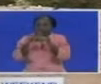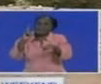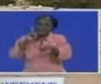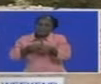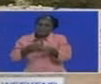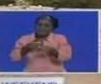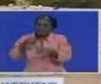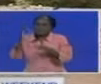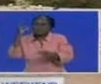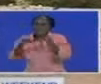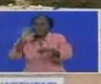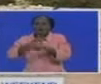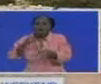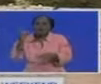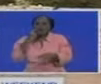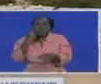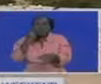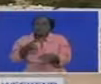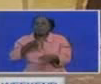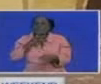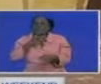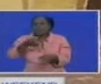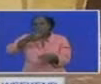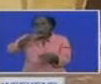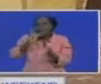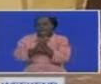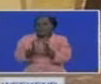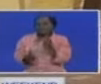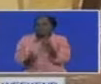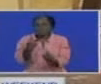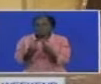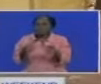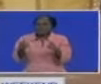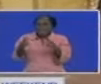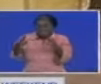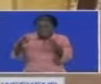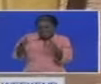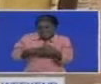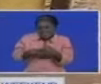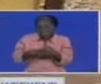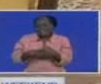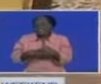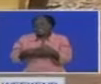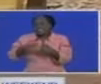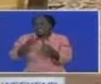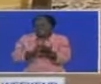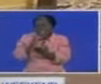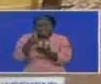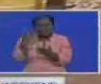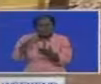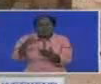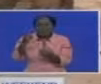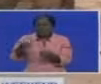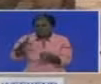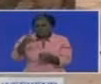residents depend on kiosks for water to drink and cook, for others, the 7 shillings for 20 liters of water is way out